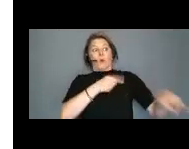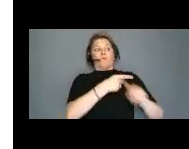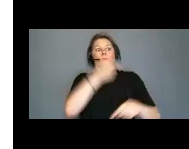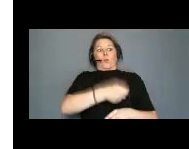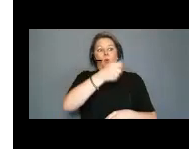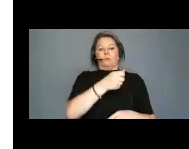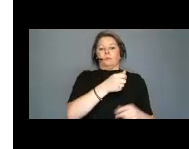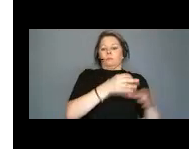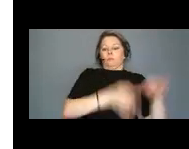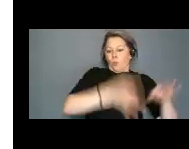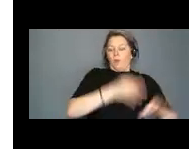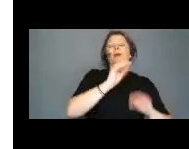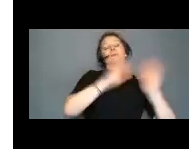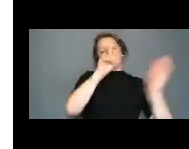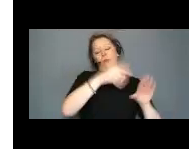example.